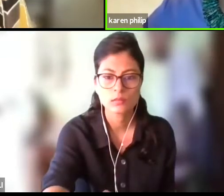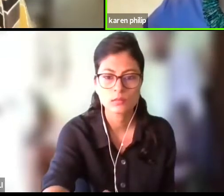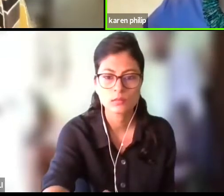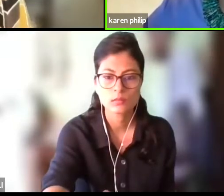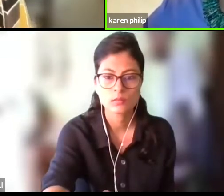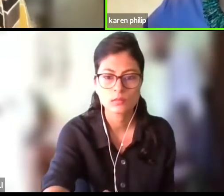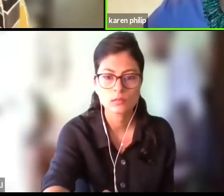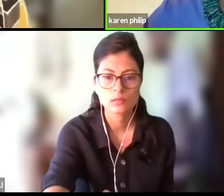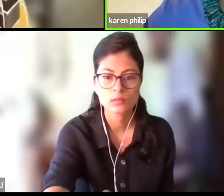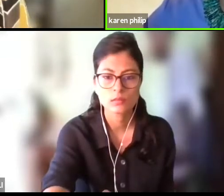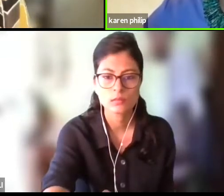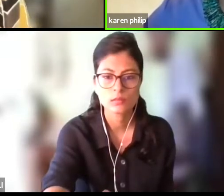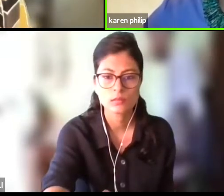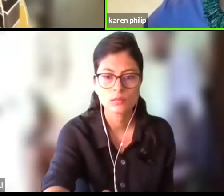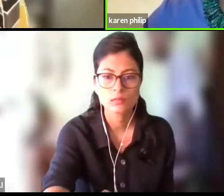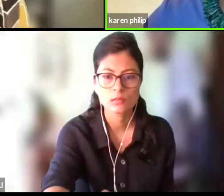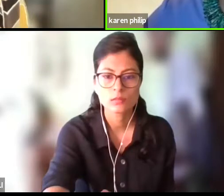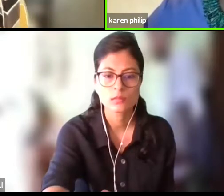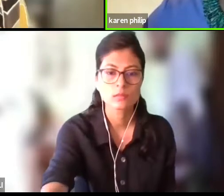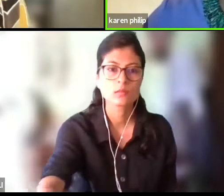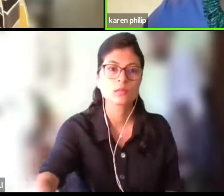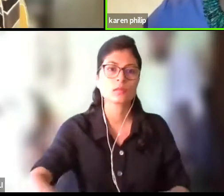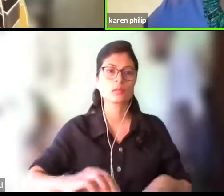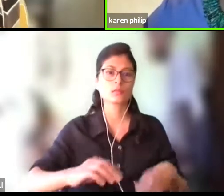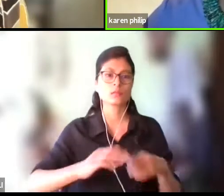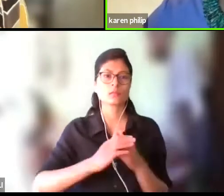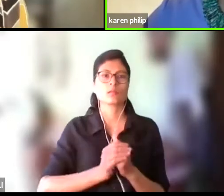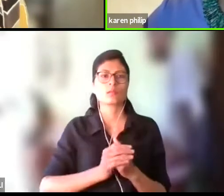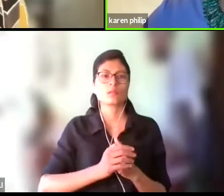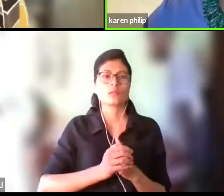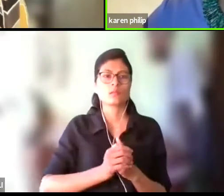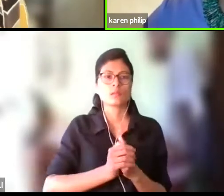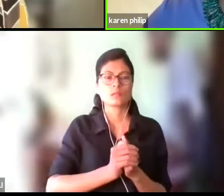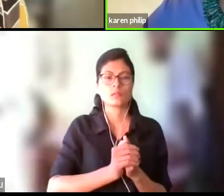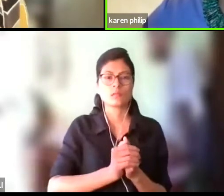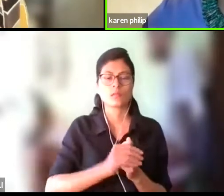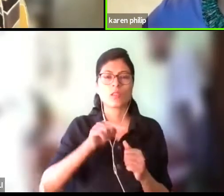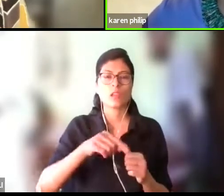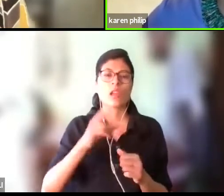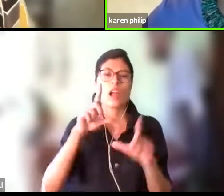that we're facing, and we have limited funds to make the necessary changes.